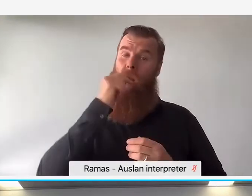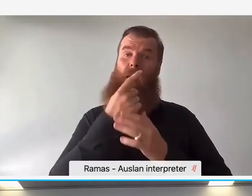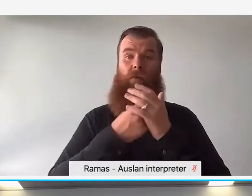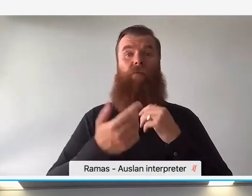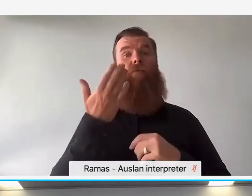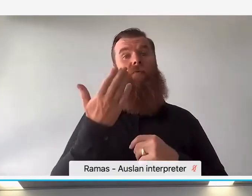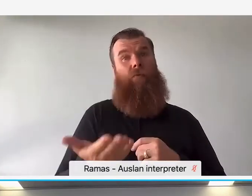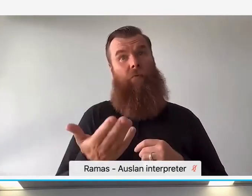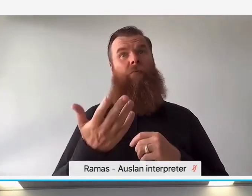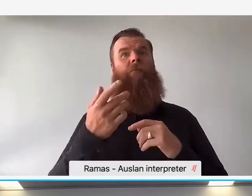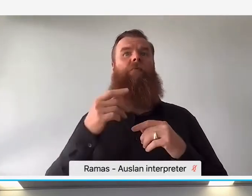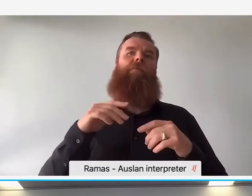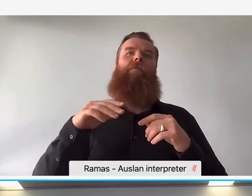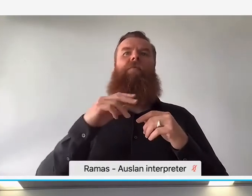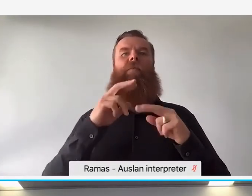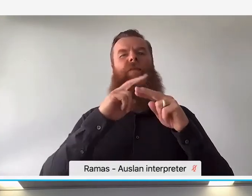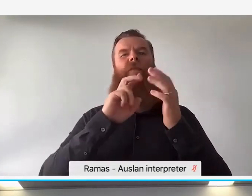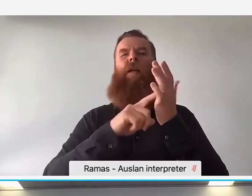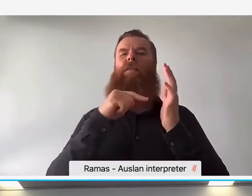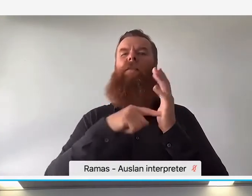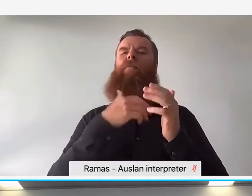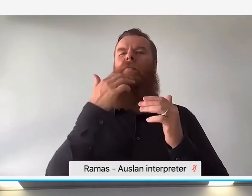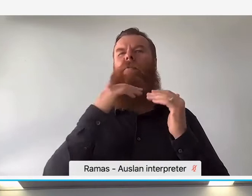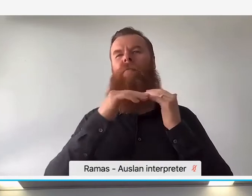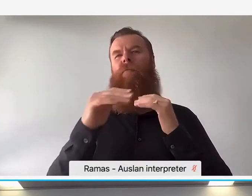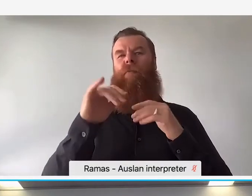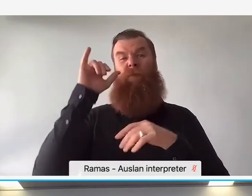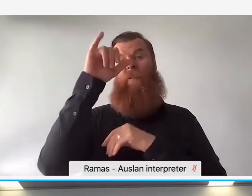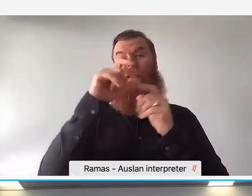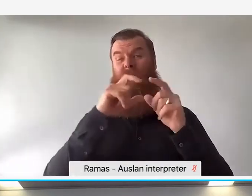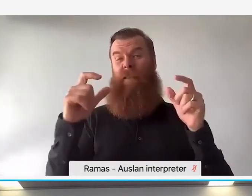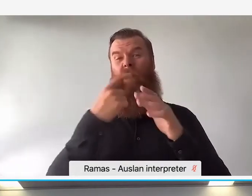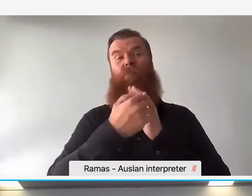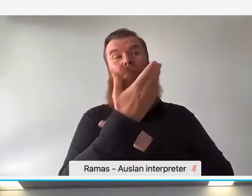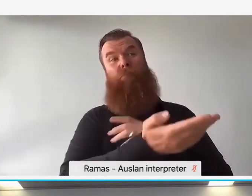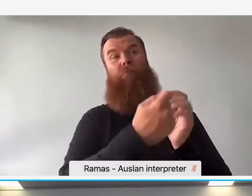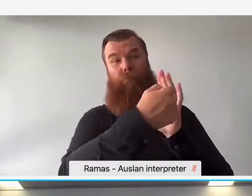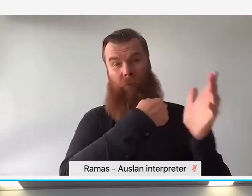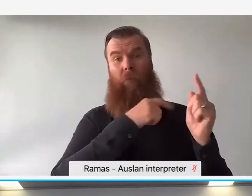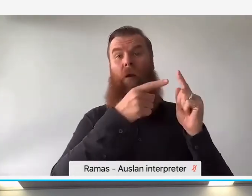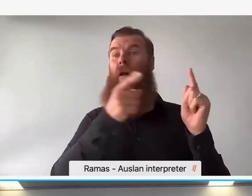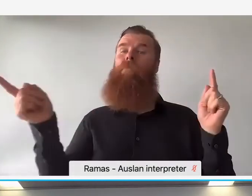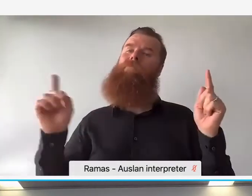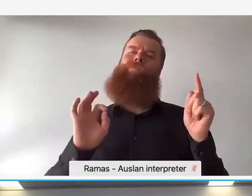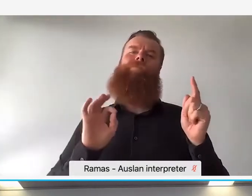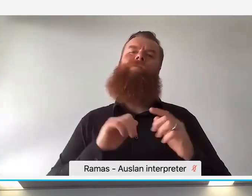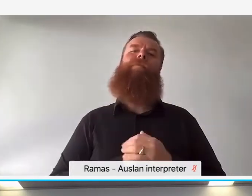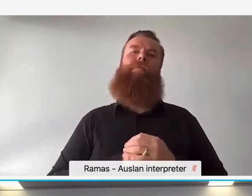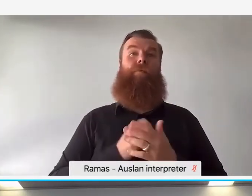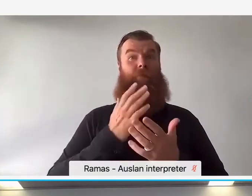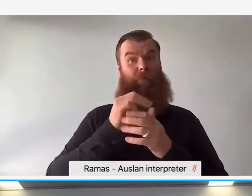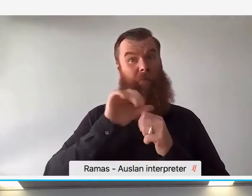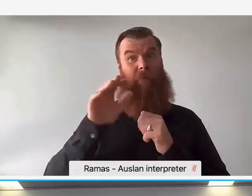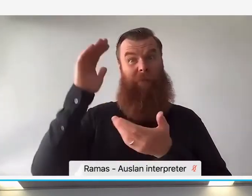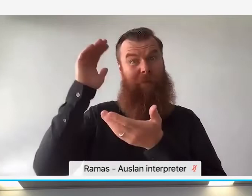out the playing field. We encourage you to use the most effective domestic travel to your work site and the most common way